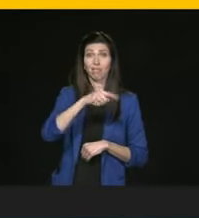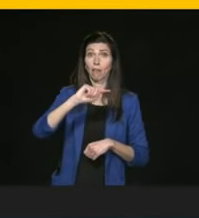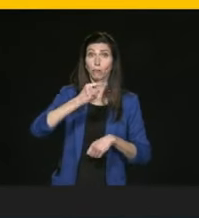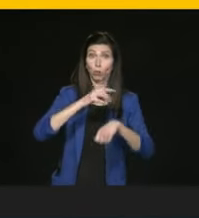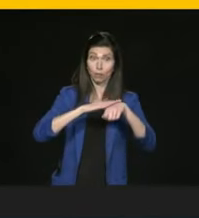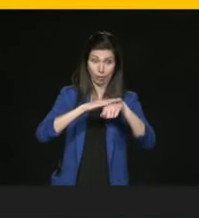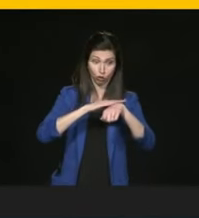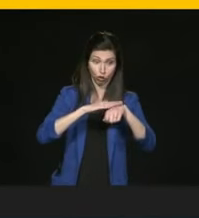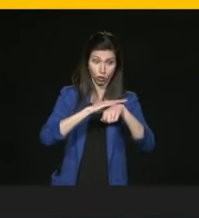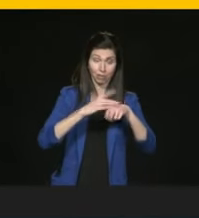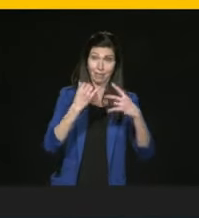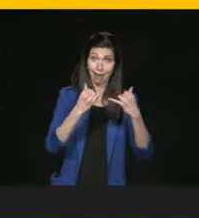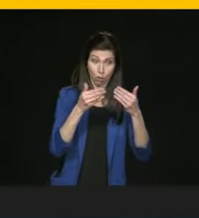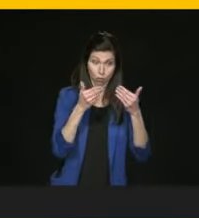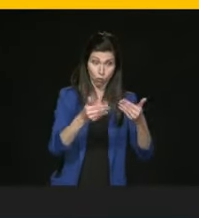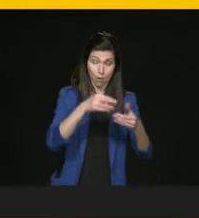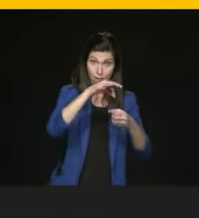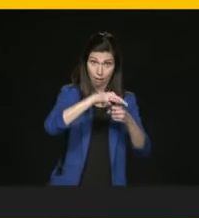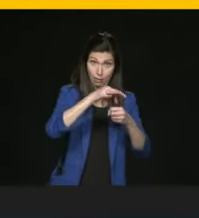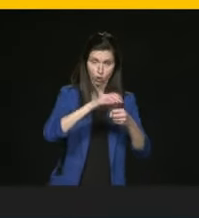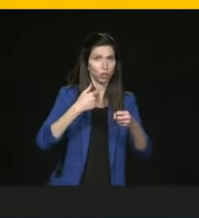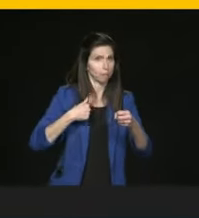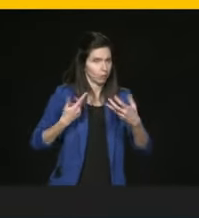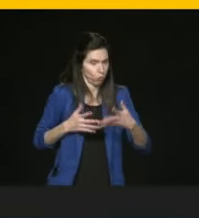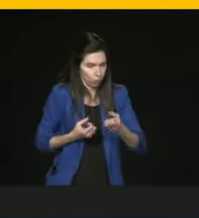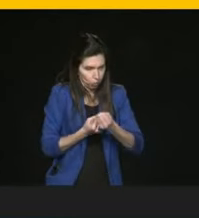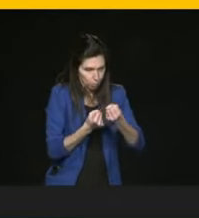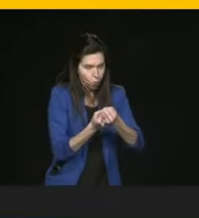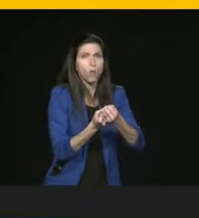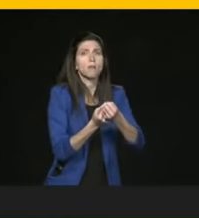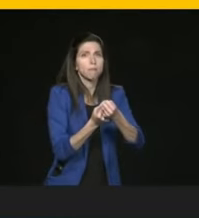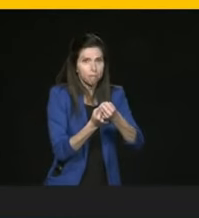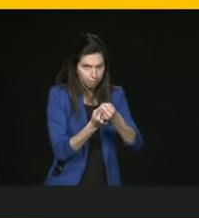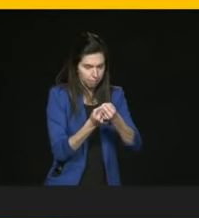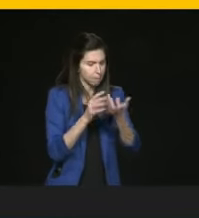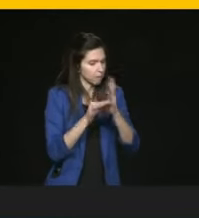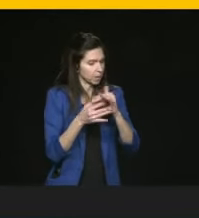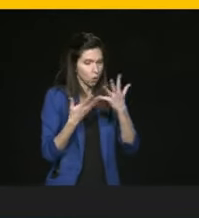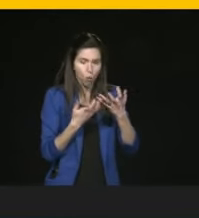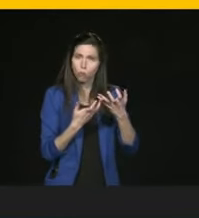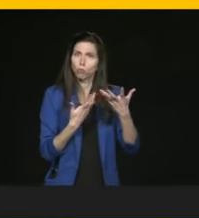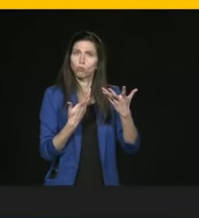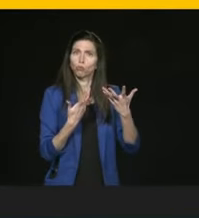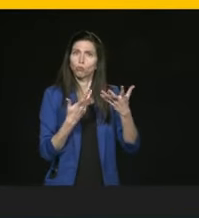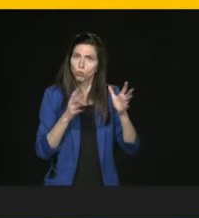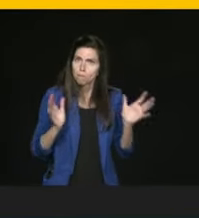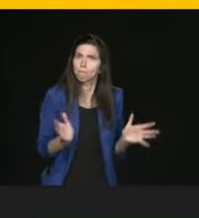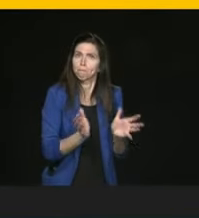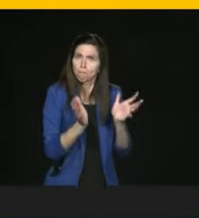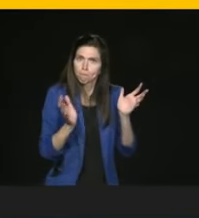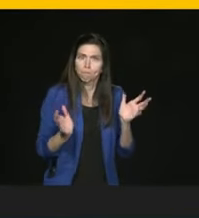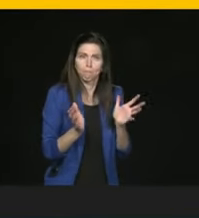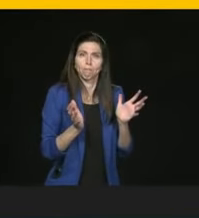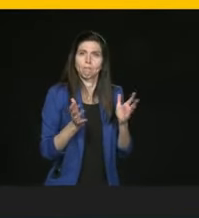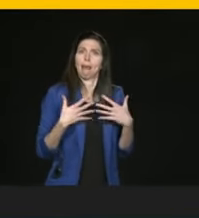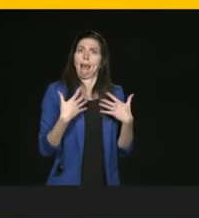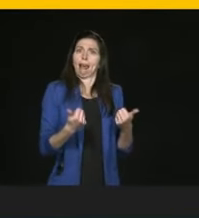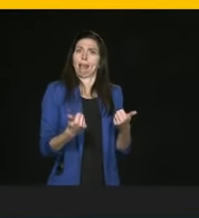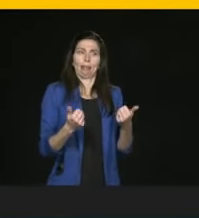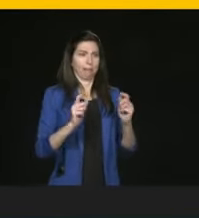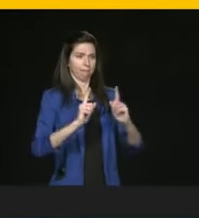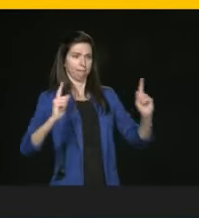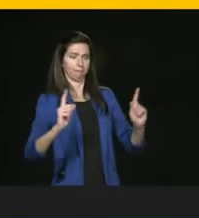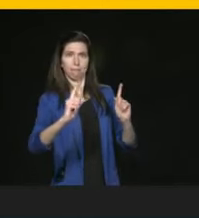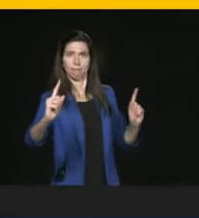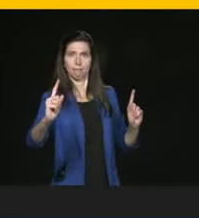done, observing the strictest health protocols to ensure that everyone stays safe. It is ultimately, and